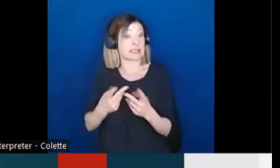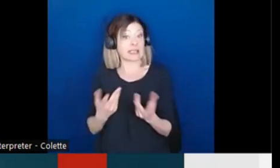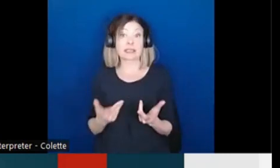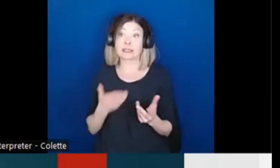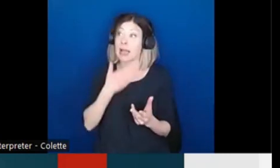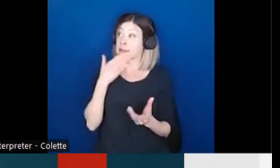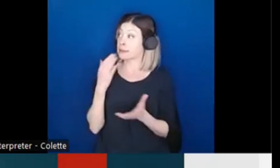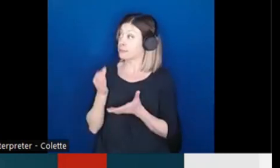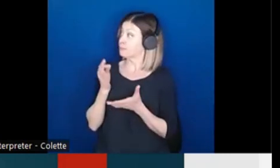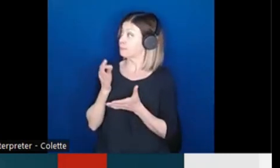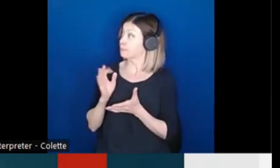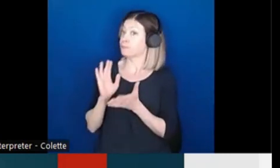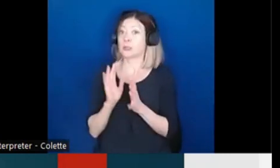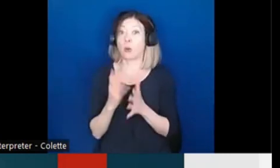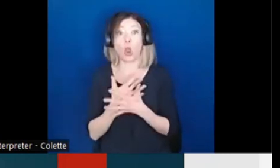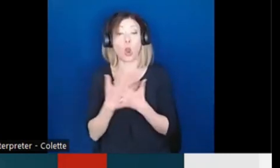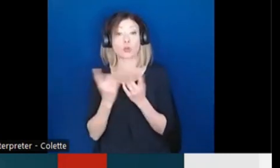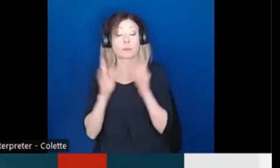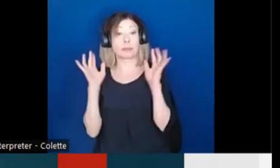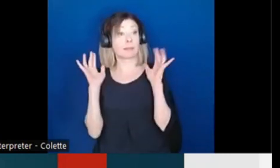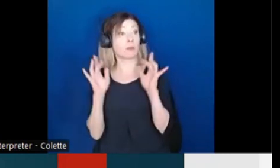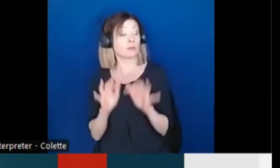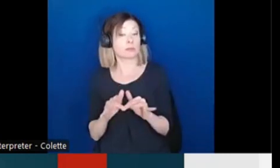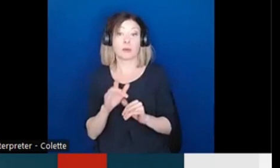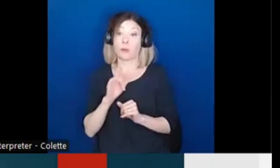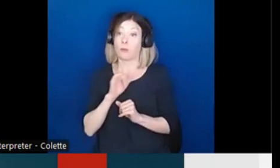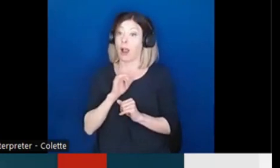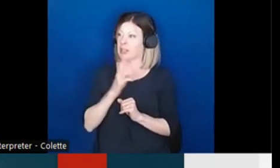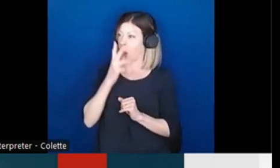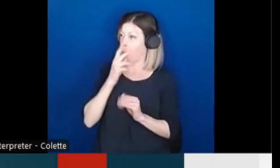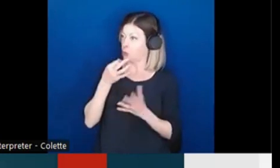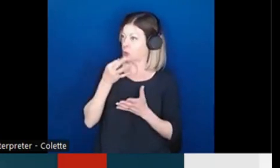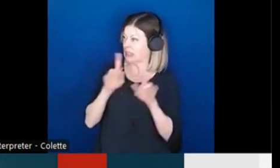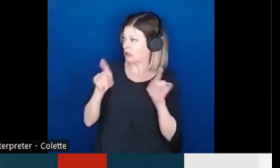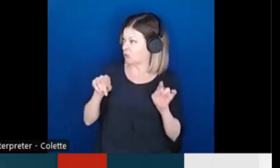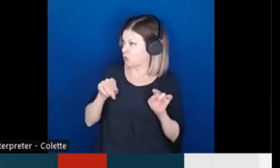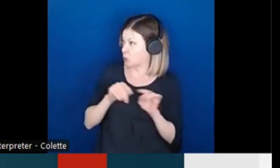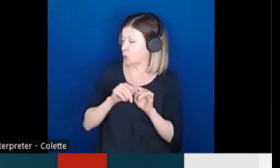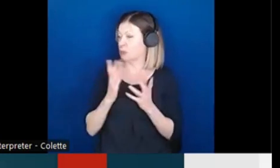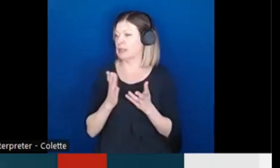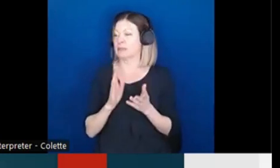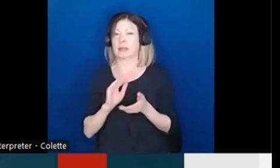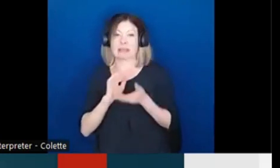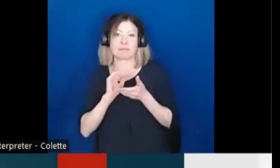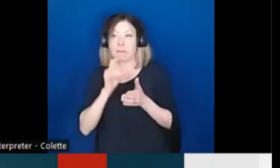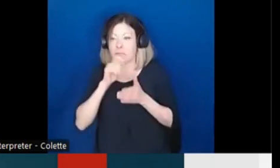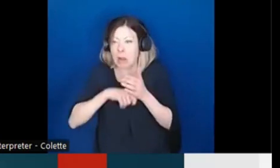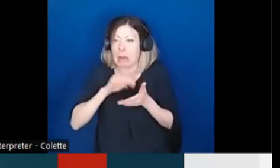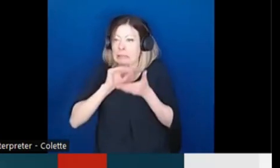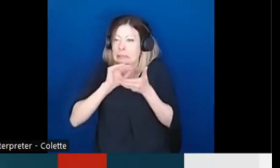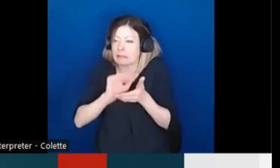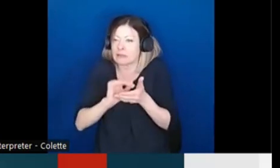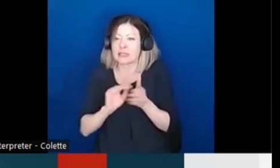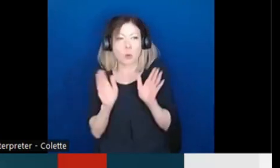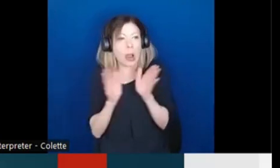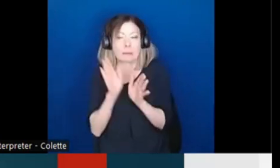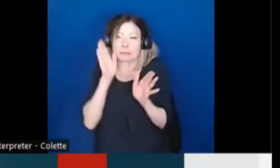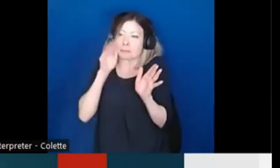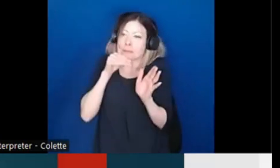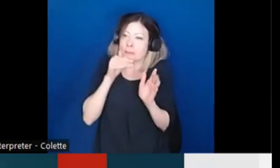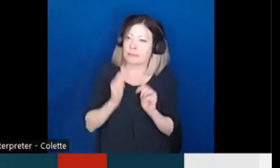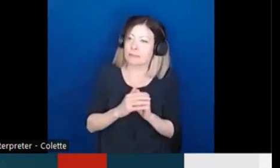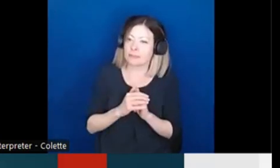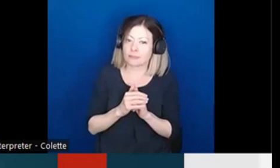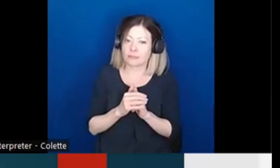people do. It's quite quaint. There's lots and lots of, like I say, tea shops, gift shops, the parsonage, the moors. There's even a